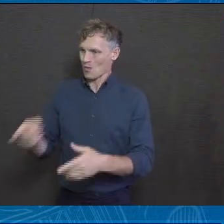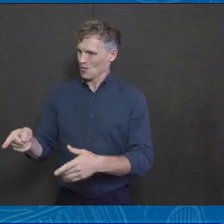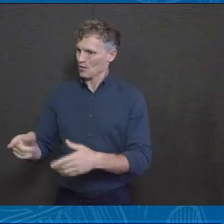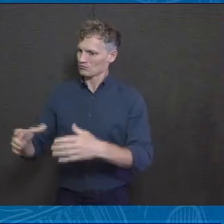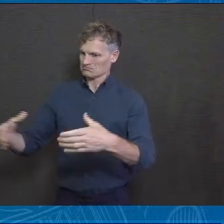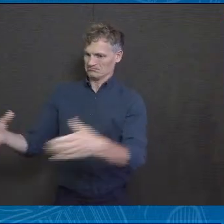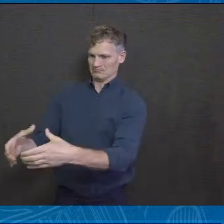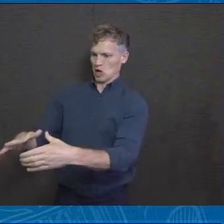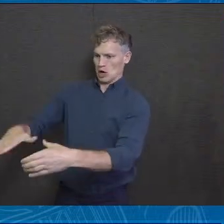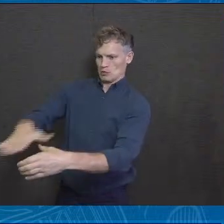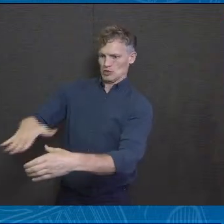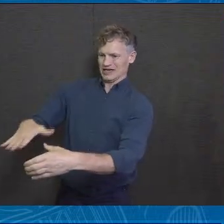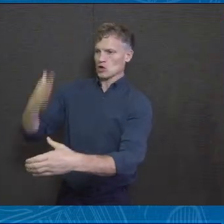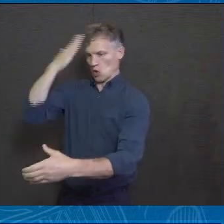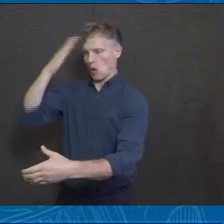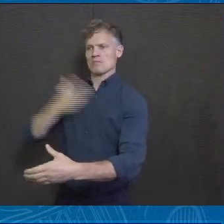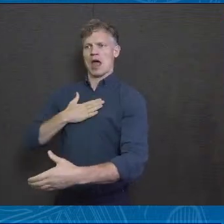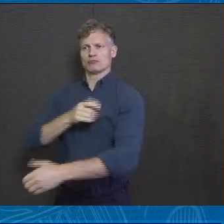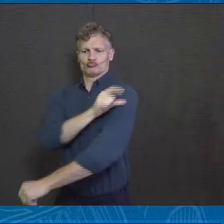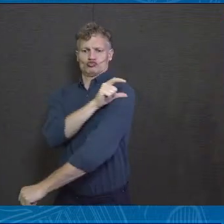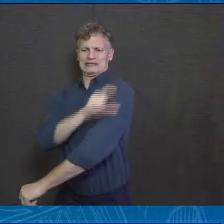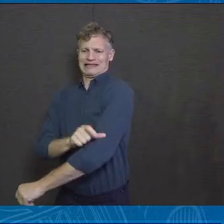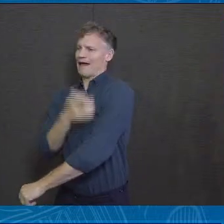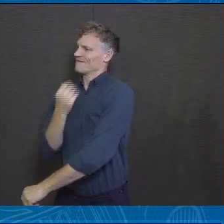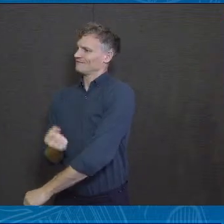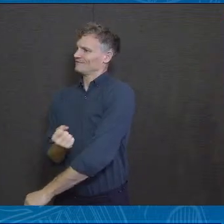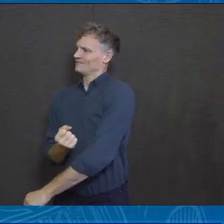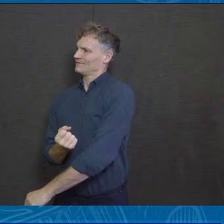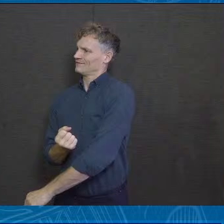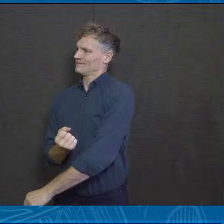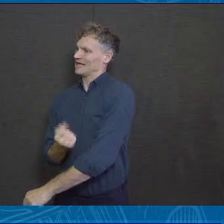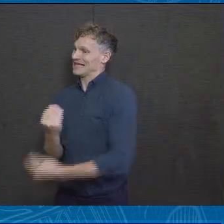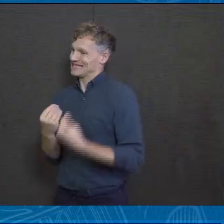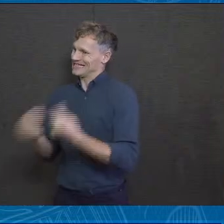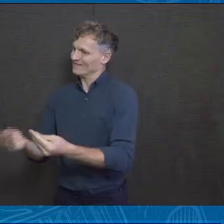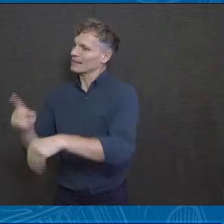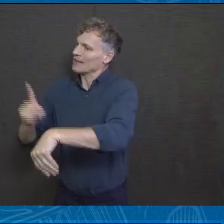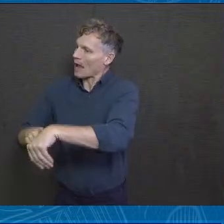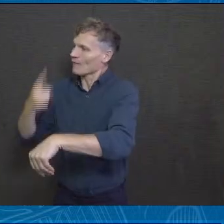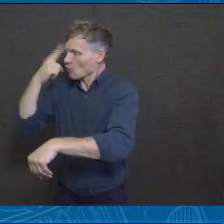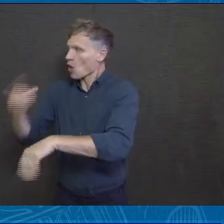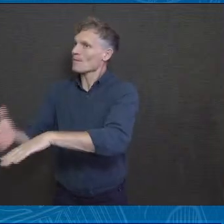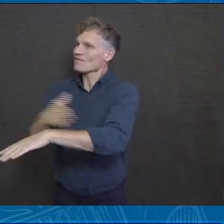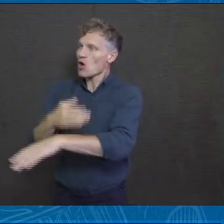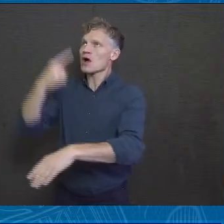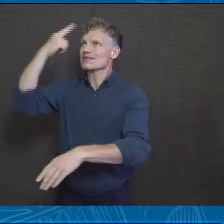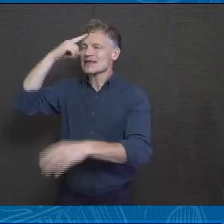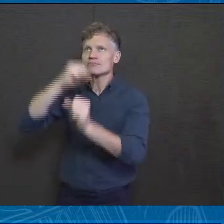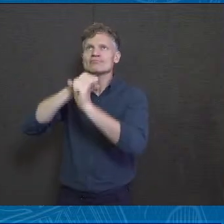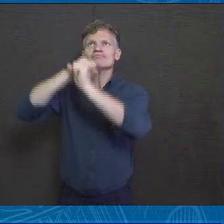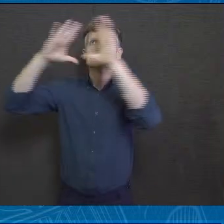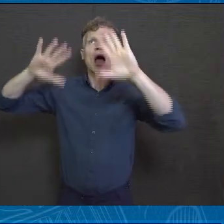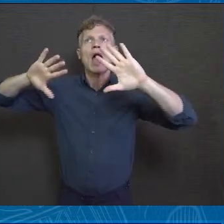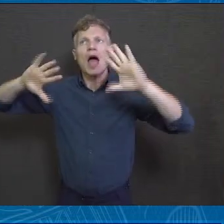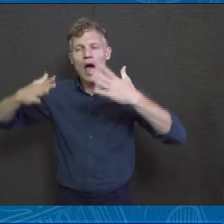timely information to the local communities, vulnerable communities, for preparedness. It also supports policy and